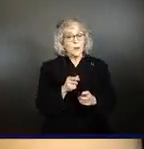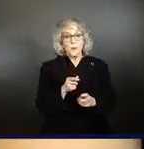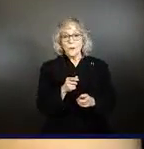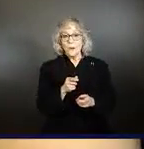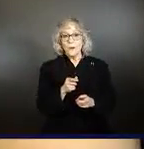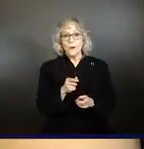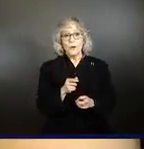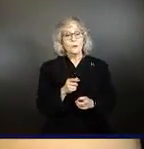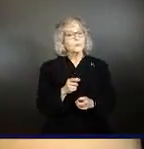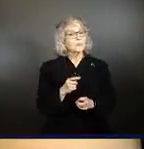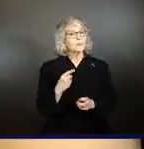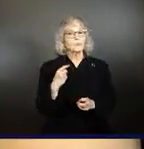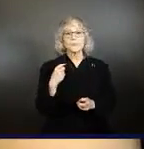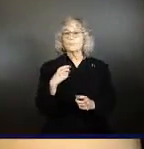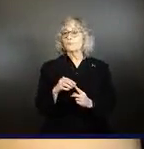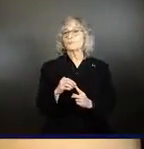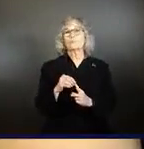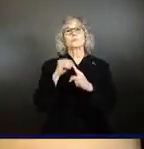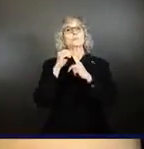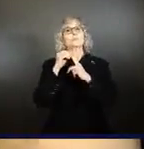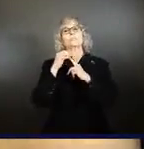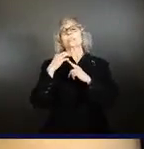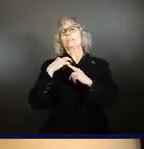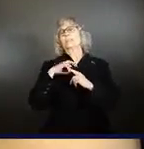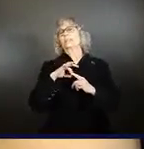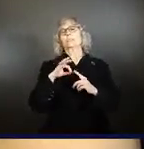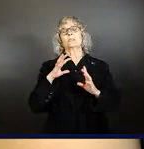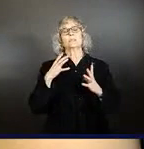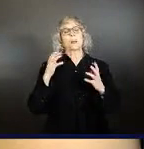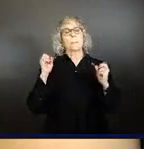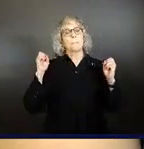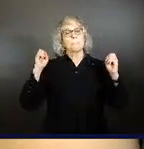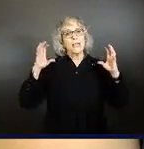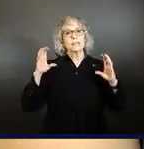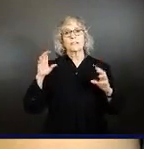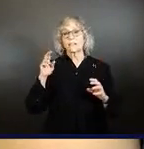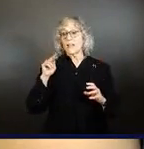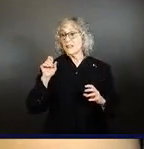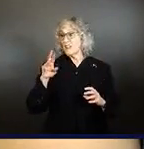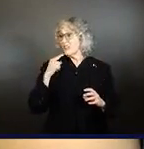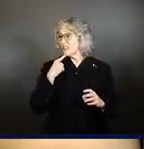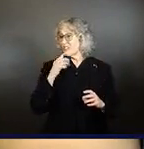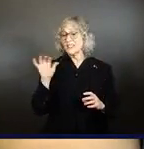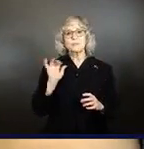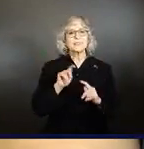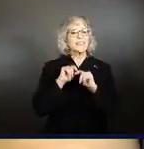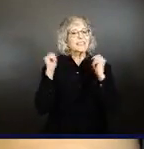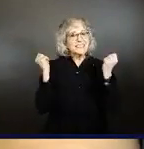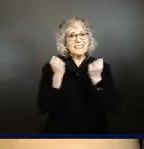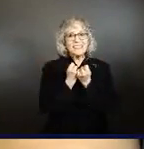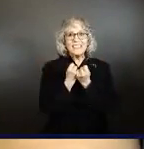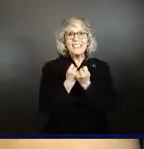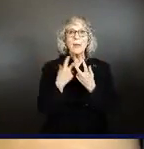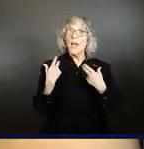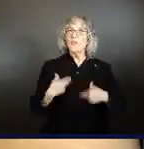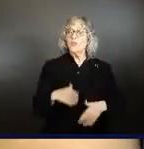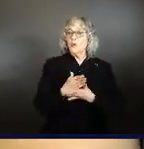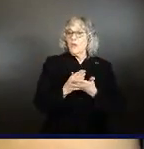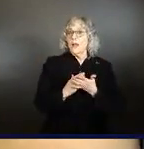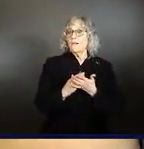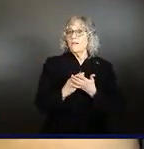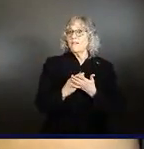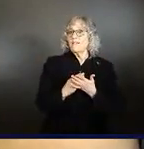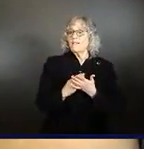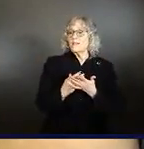a privilege. It was amazing. And yeah, as Nestor said, it was a team effort, and the human element of